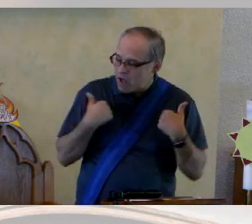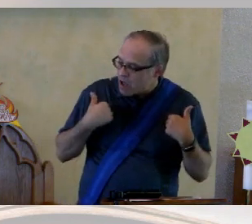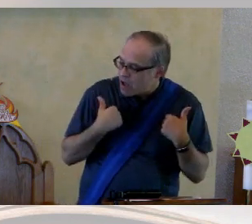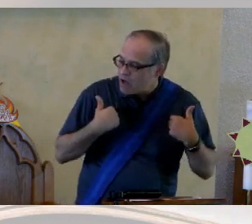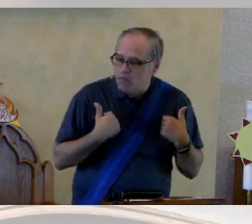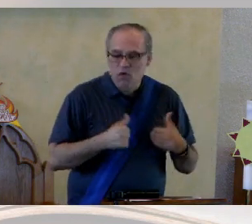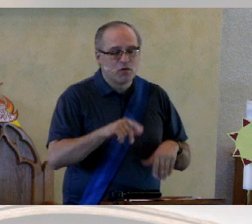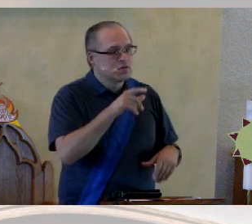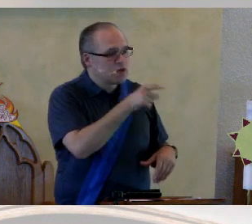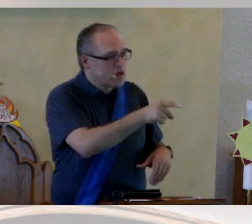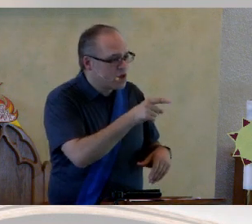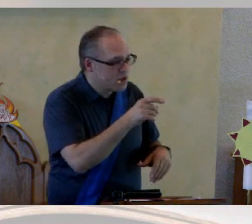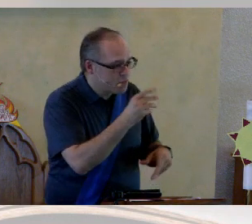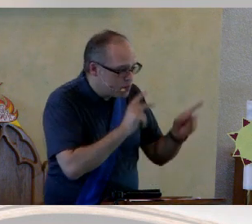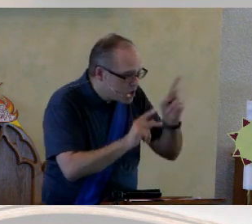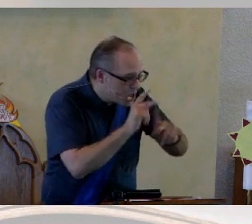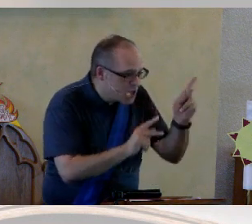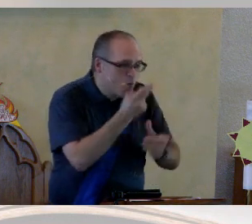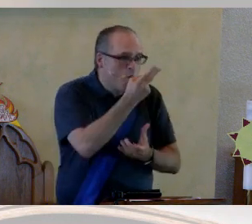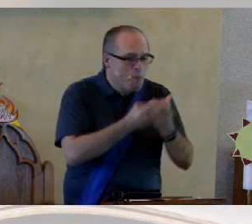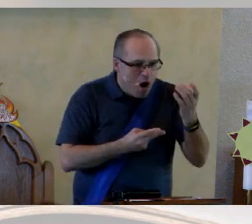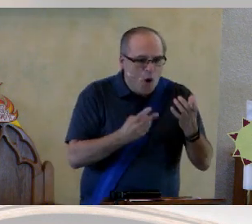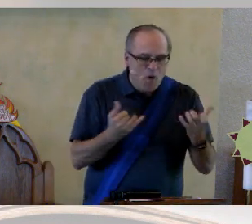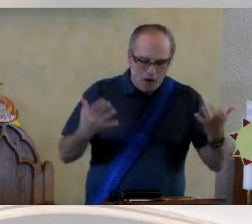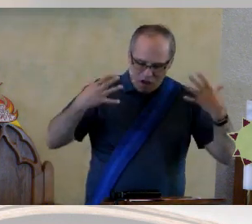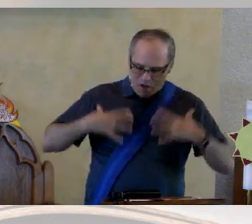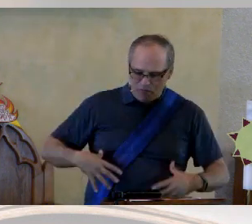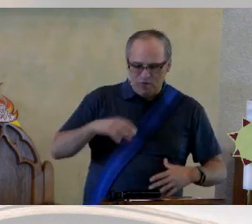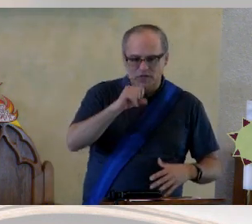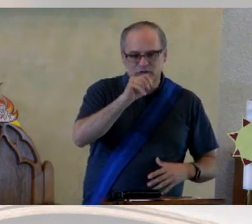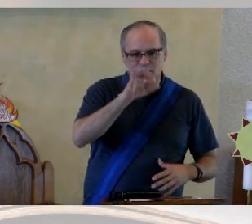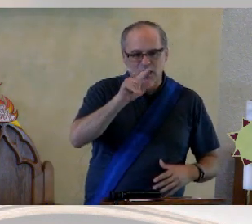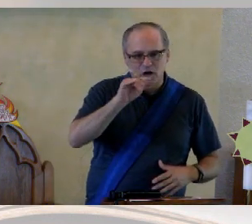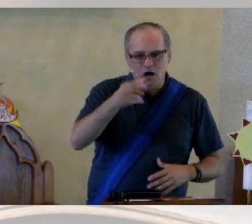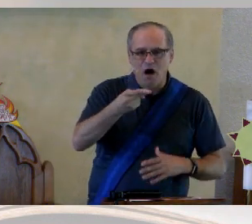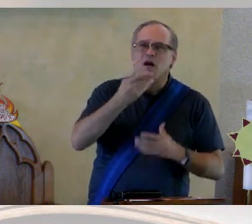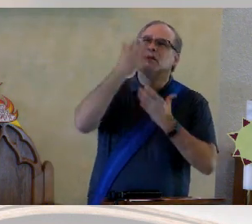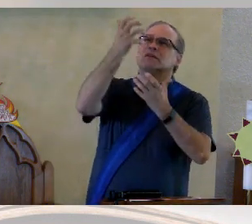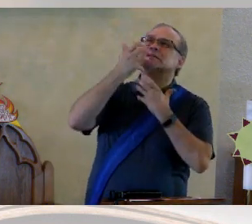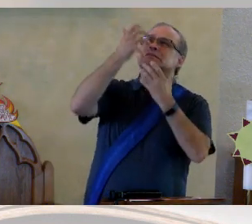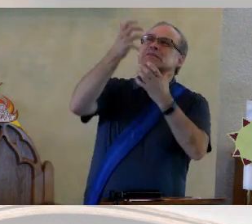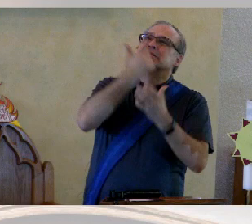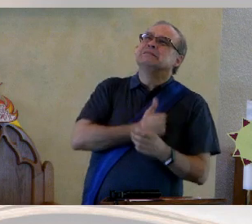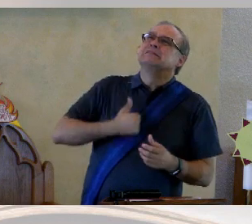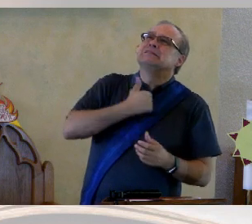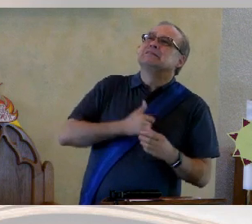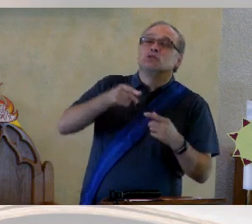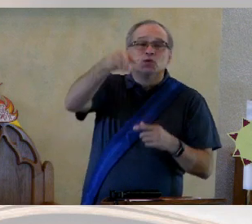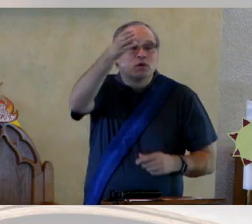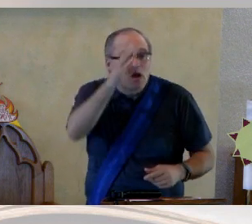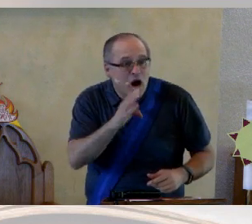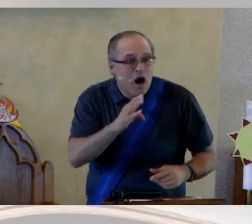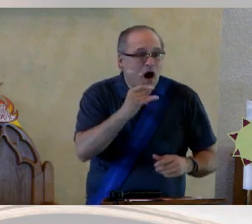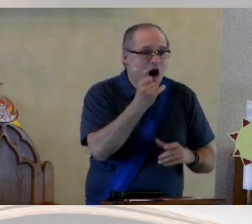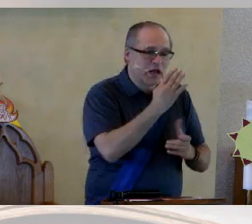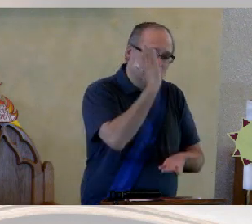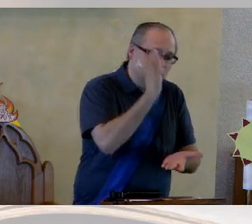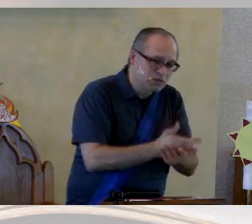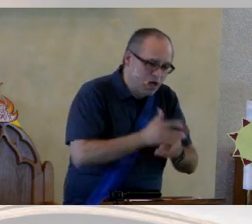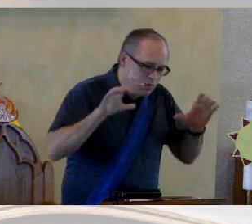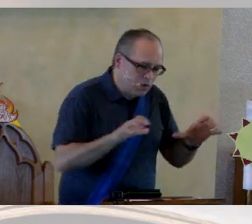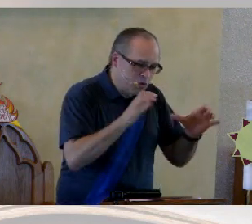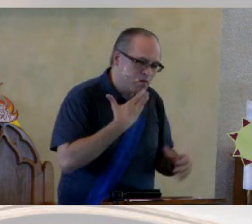covered in sackcloth, and they shall cry mightily to God. All shall turn from their evil ways and the